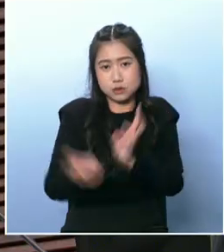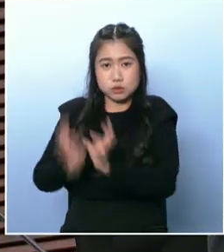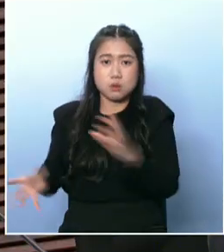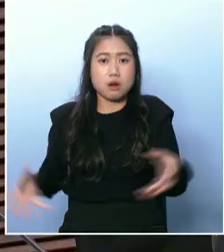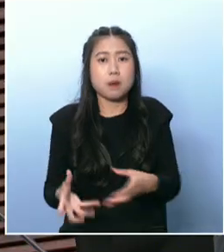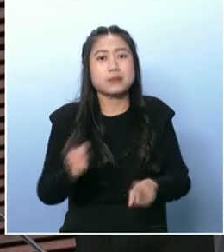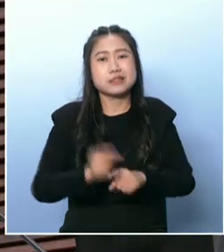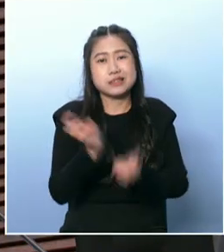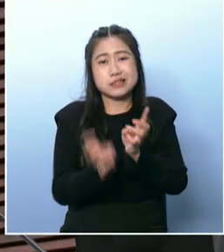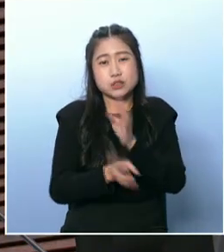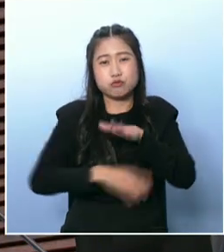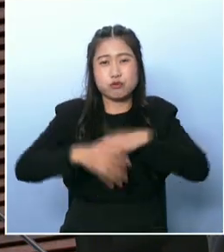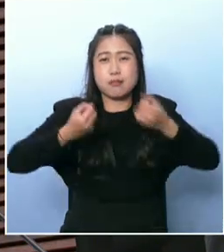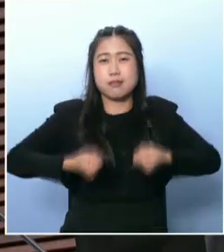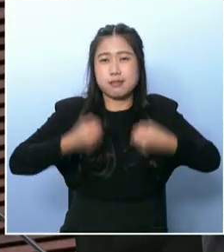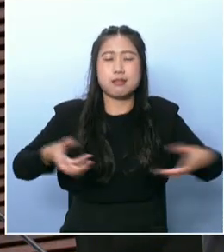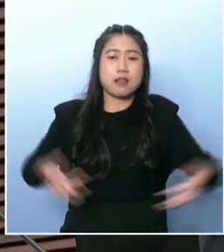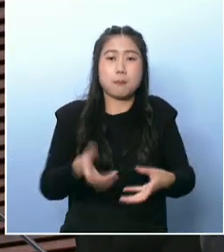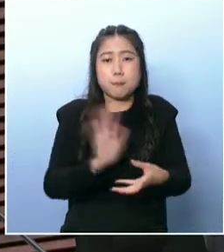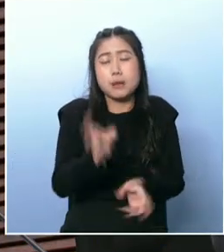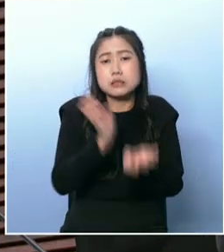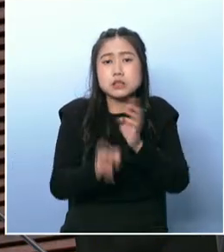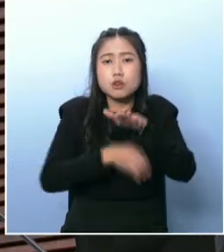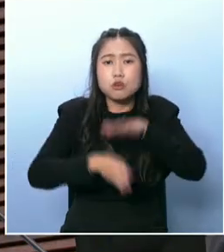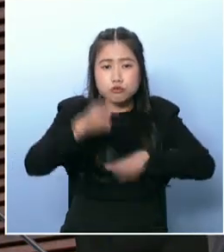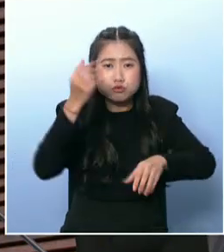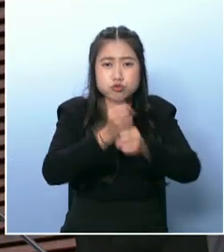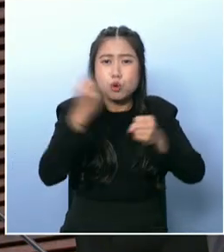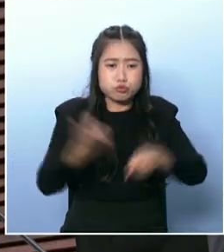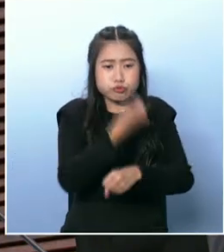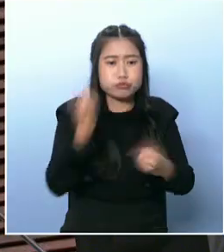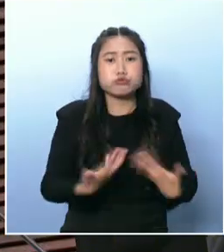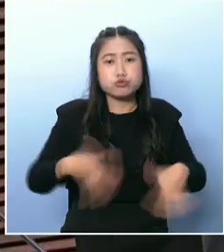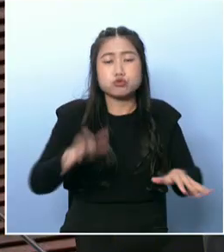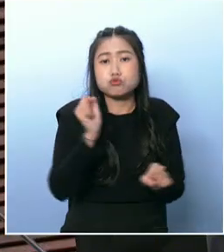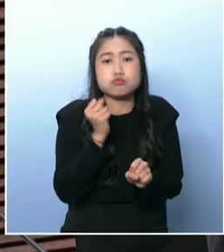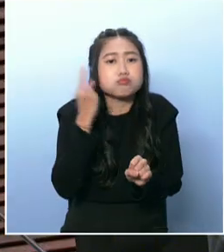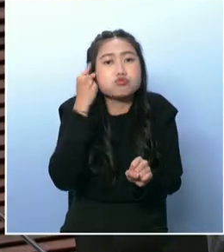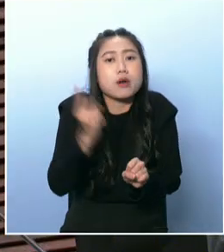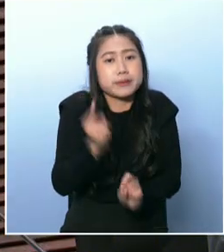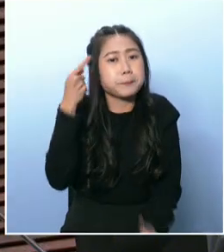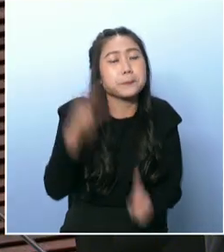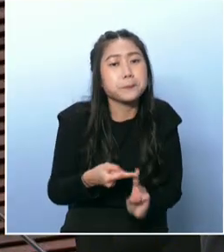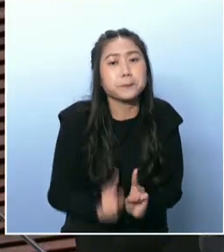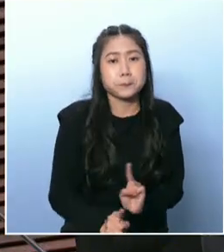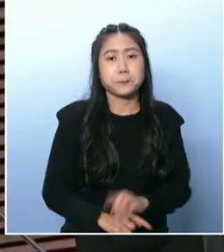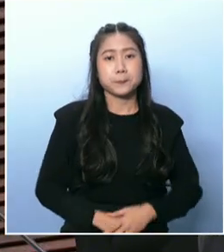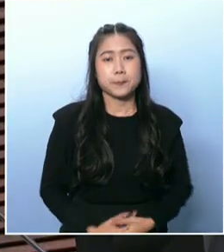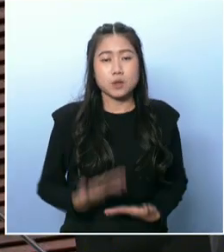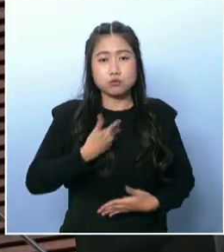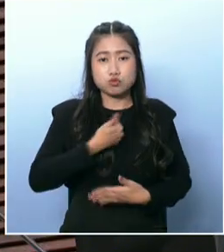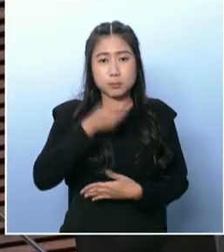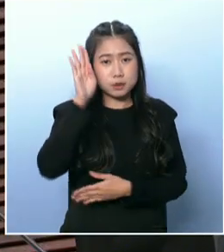carers. So we also have to think about, after establishing the database, what do we do with